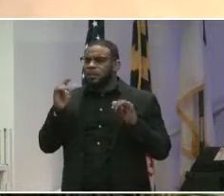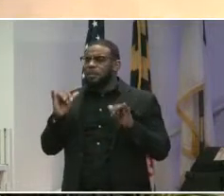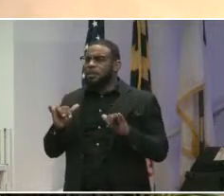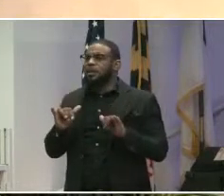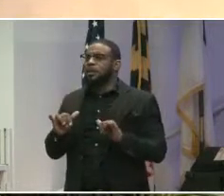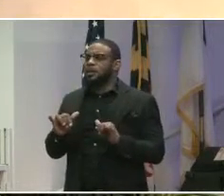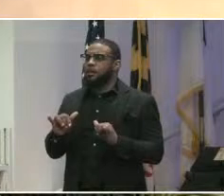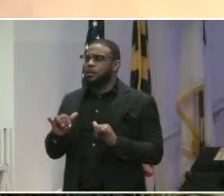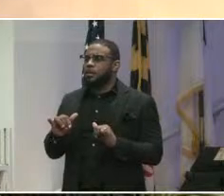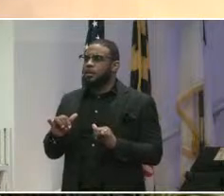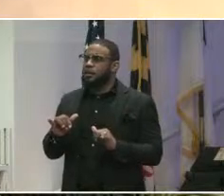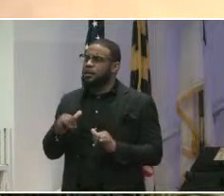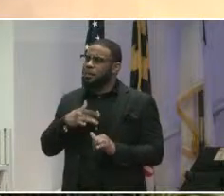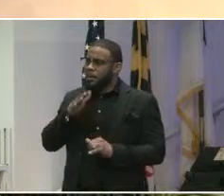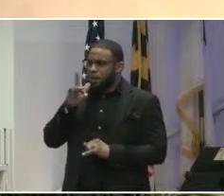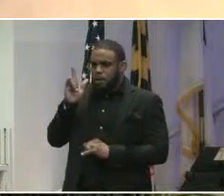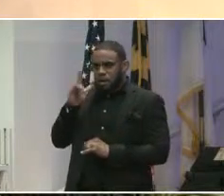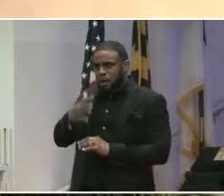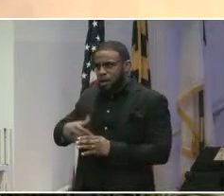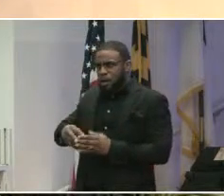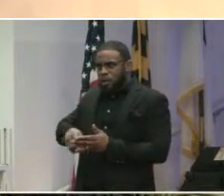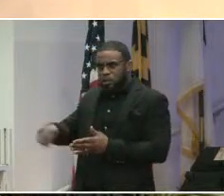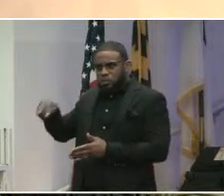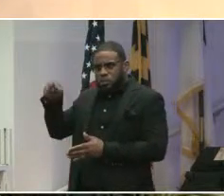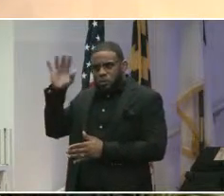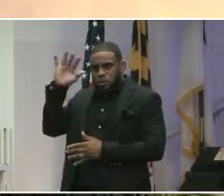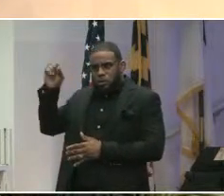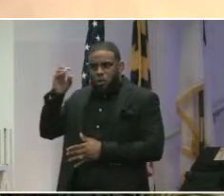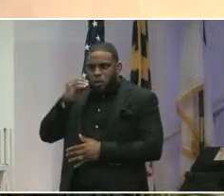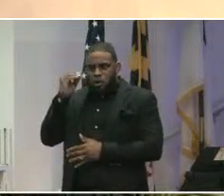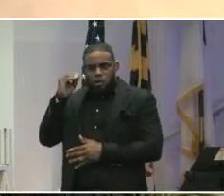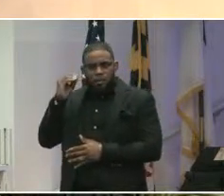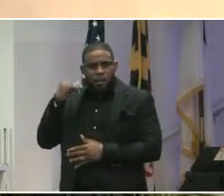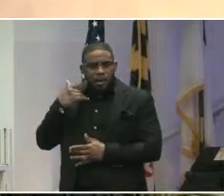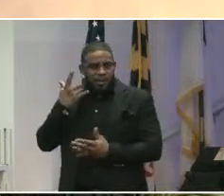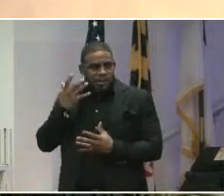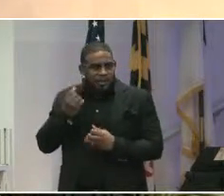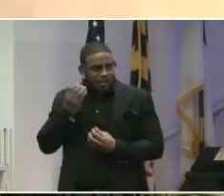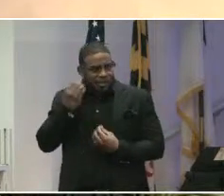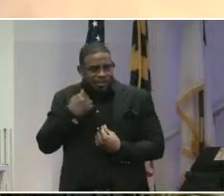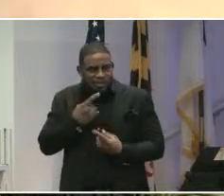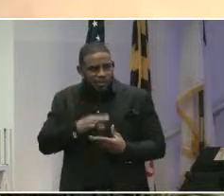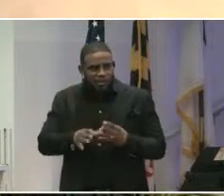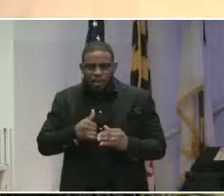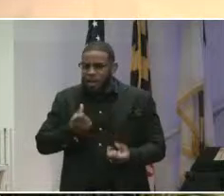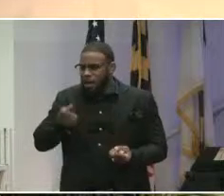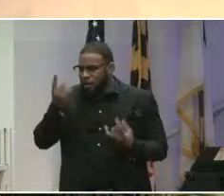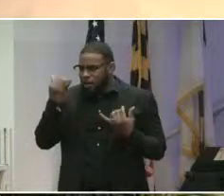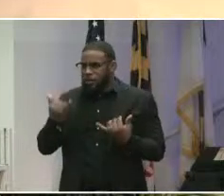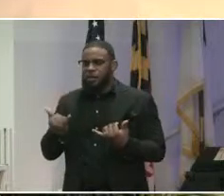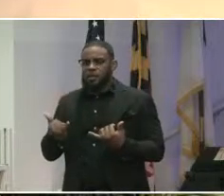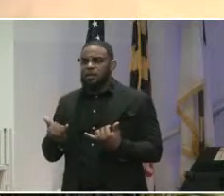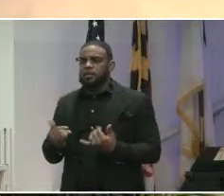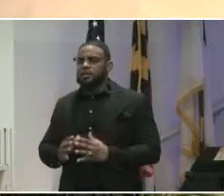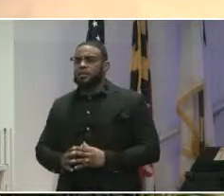understand. My mother's gone home to be with the Lord, Sister Alzina. I just got to tell this. I understand now.